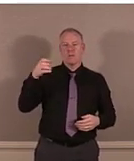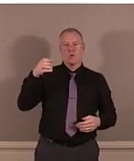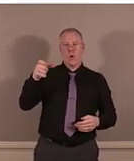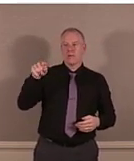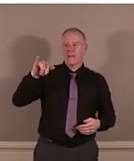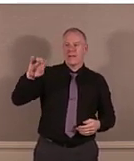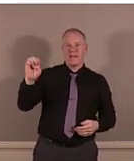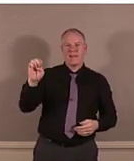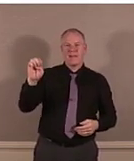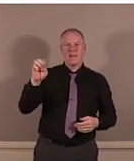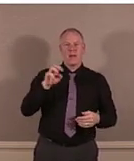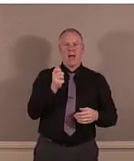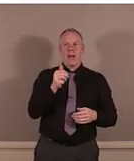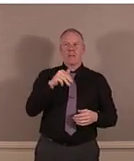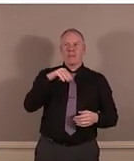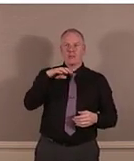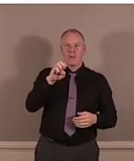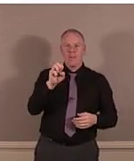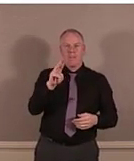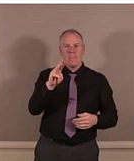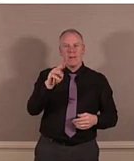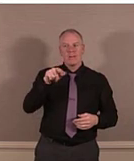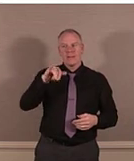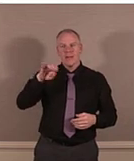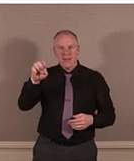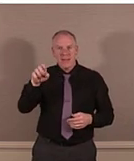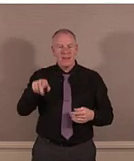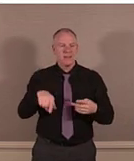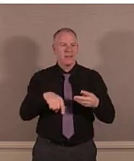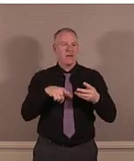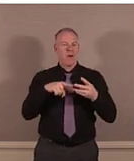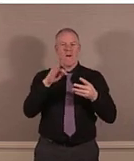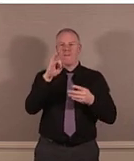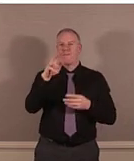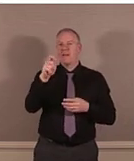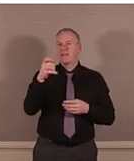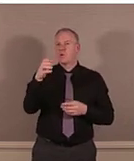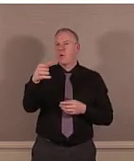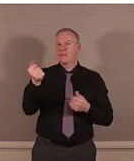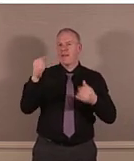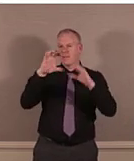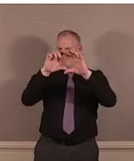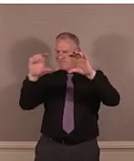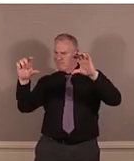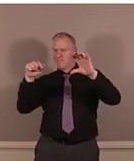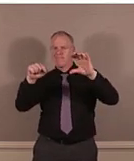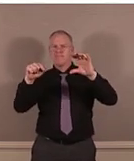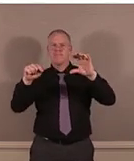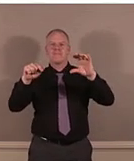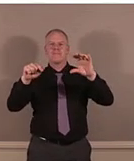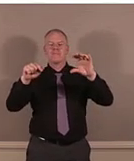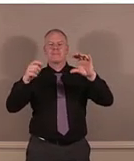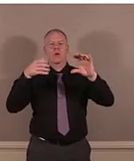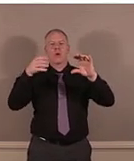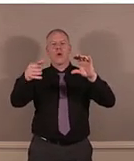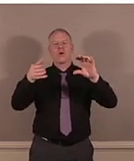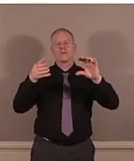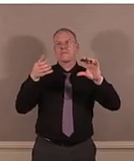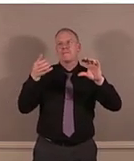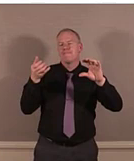www.fetchcourses.ie, apprenticeships.ie, and also the Fetch Courses has a section there on courses